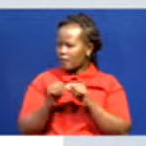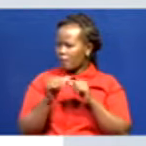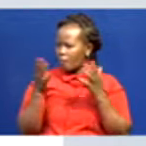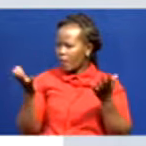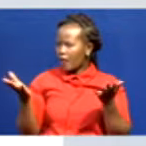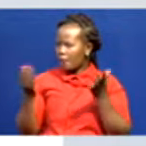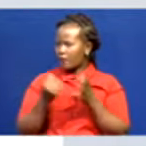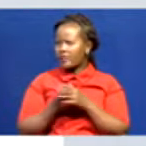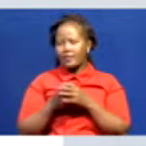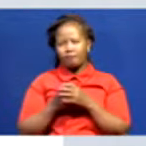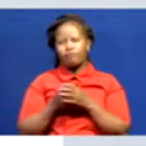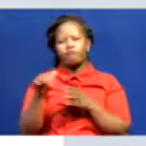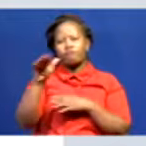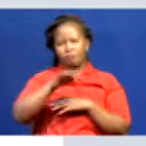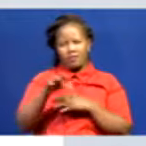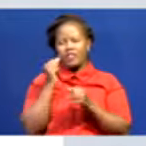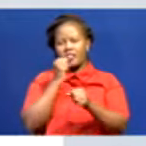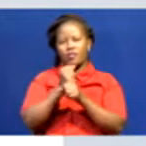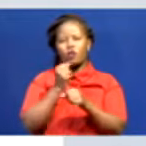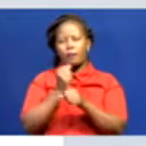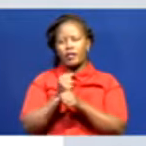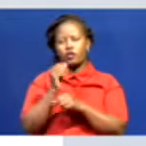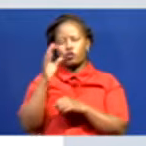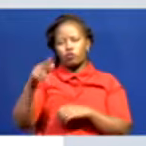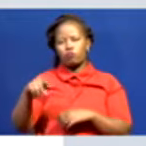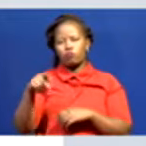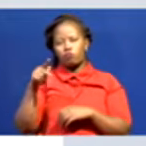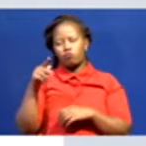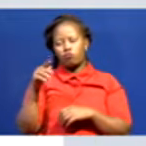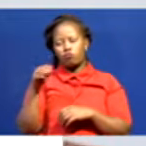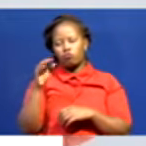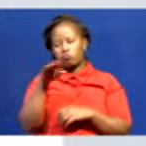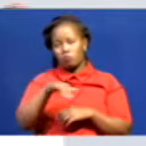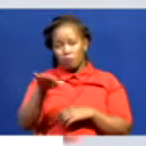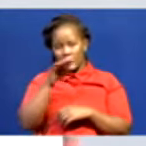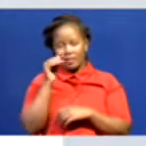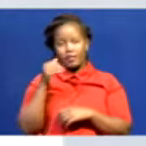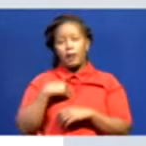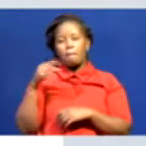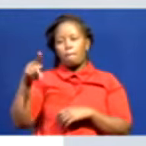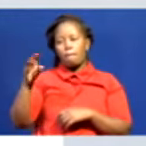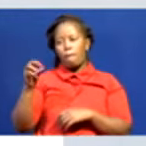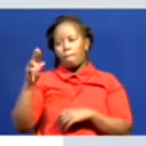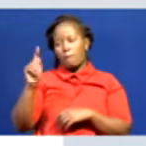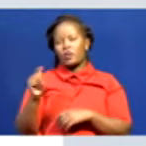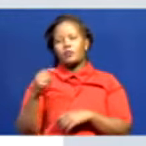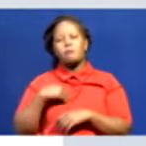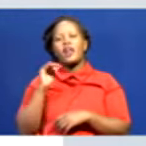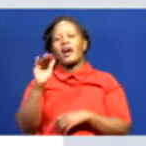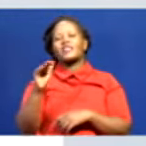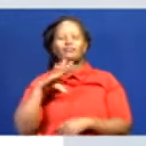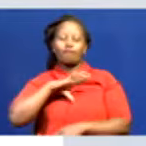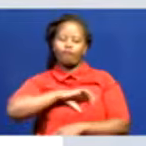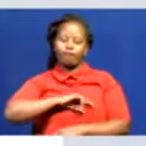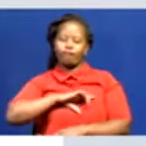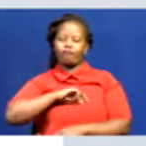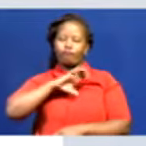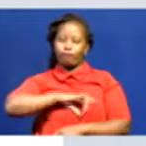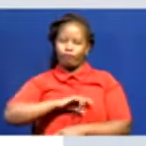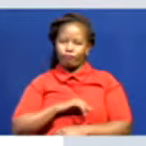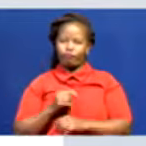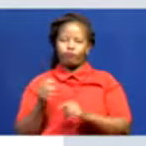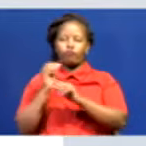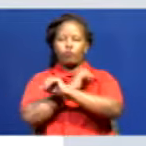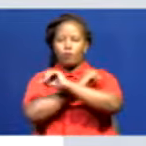port operations. Yes, that was a pledge the president made, and I would kindly urge us to be patient. He'll come here and he'll tell us, and he'll tell all of you, of